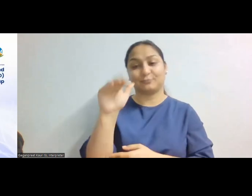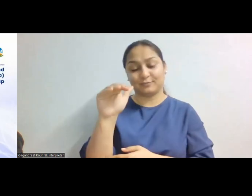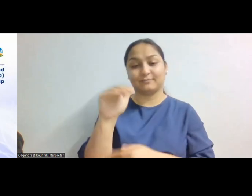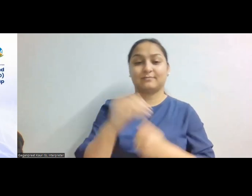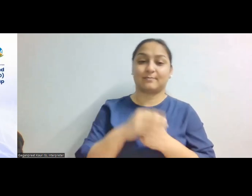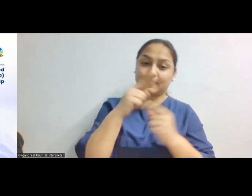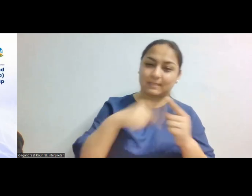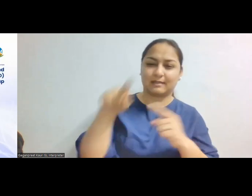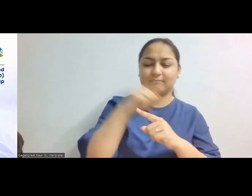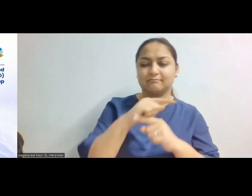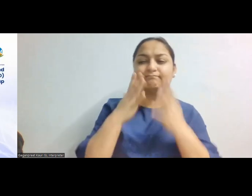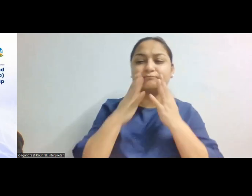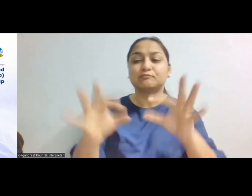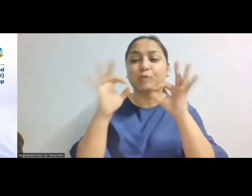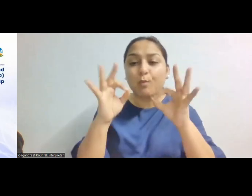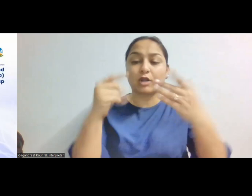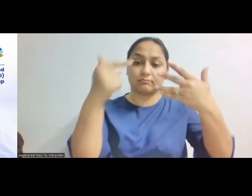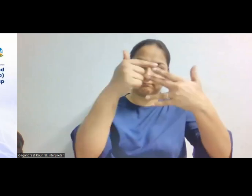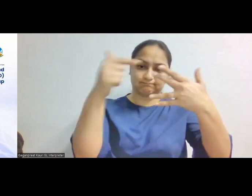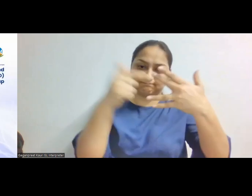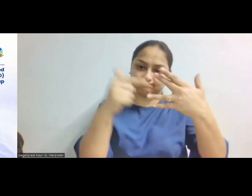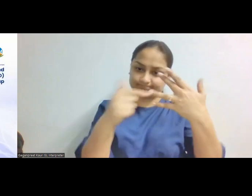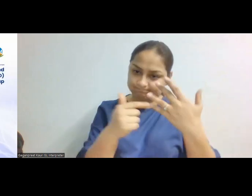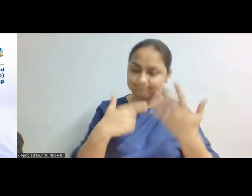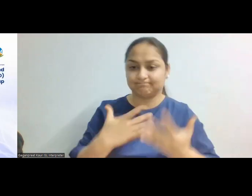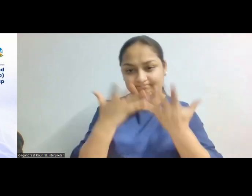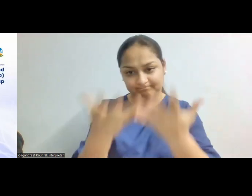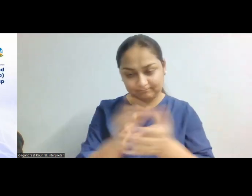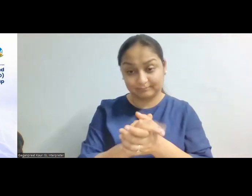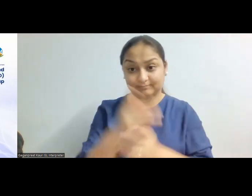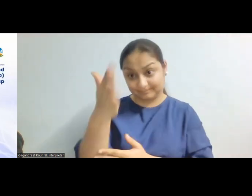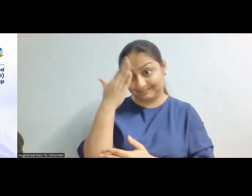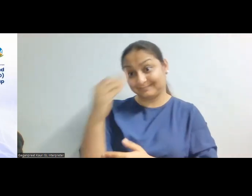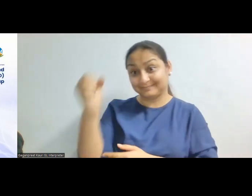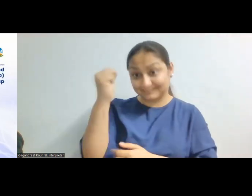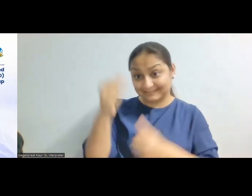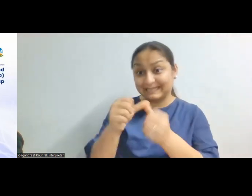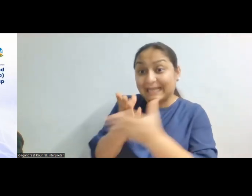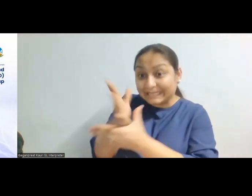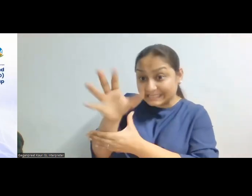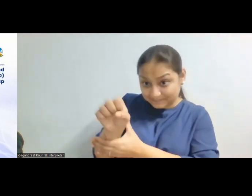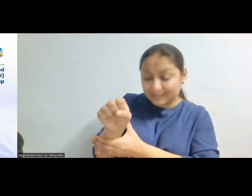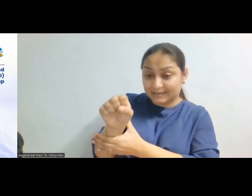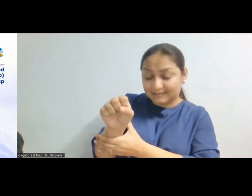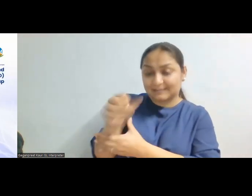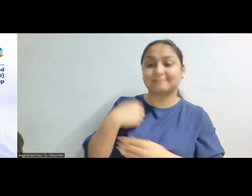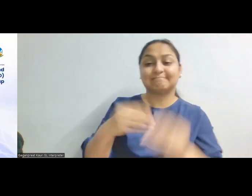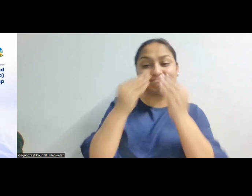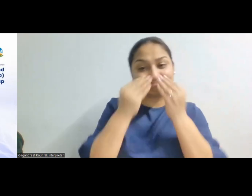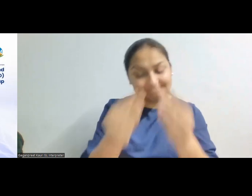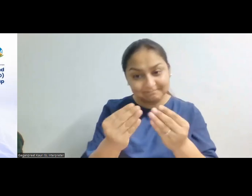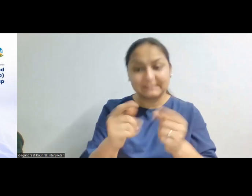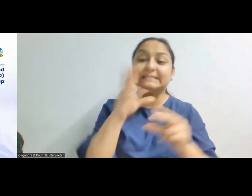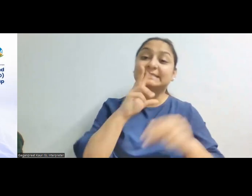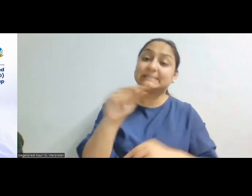some housekeeping instructions. To ensure accessibility, we request the